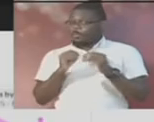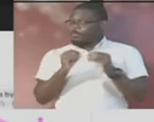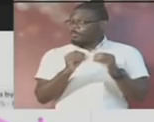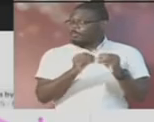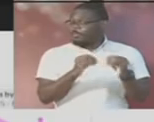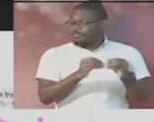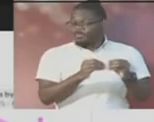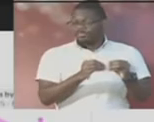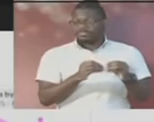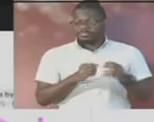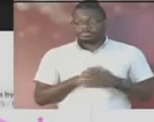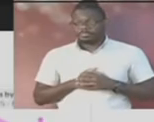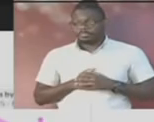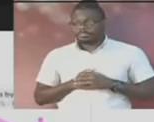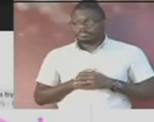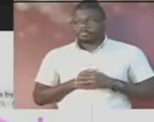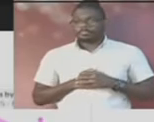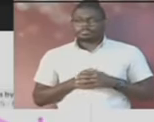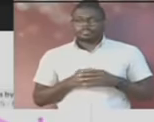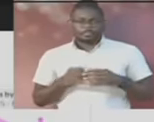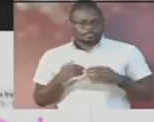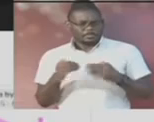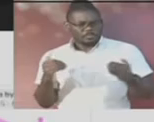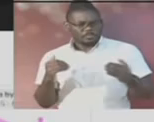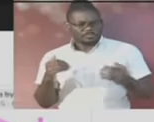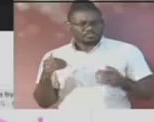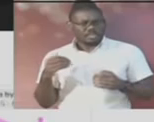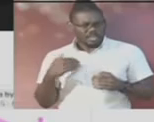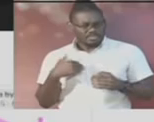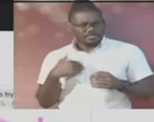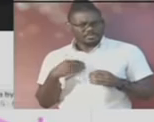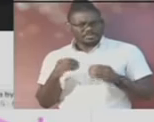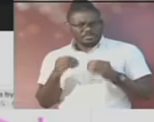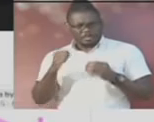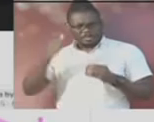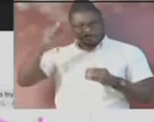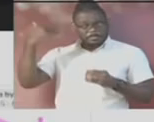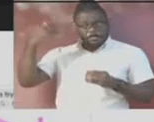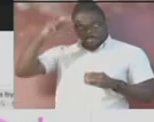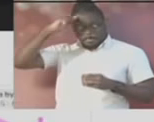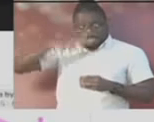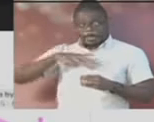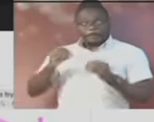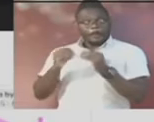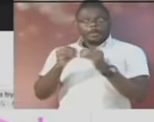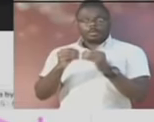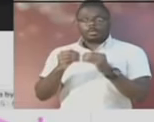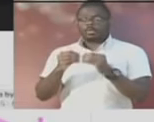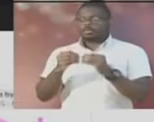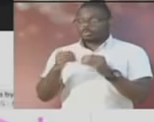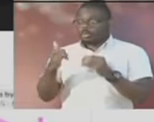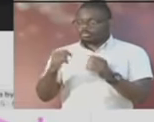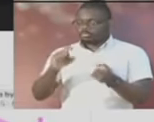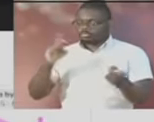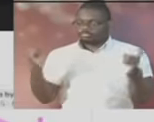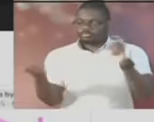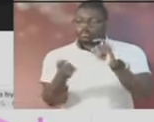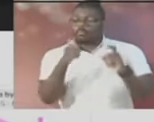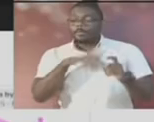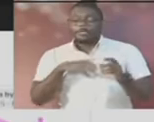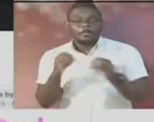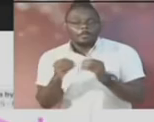are passing on being women and 3/4 being men. Here we can see where it's nearly half and half. 46% of them are women, and we're seeing a